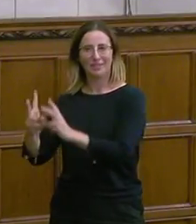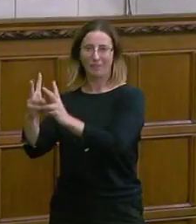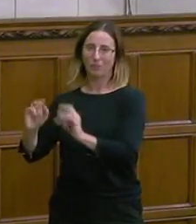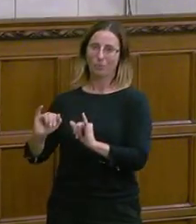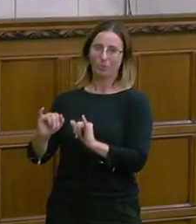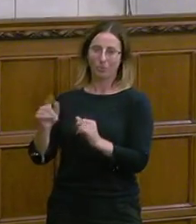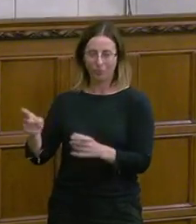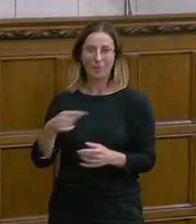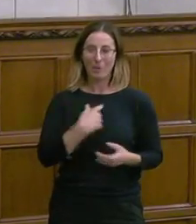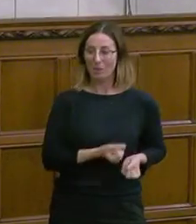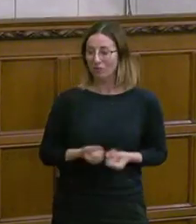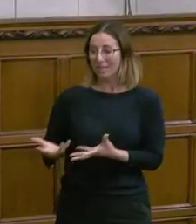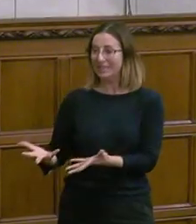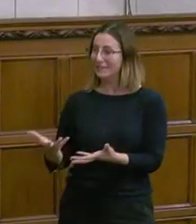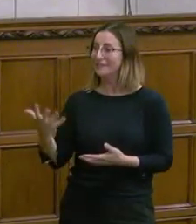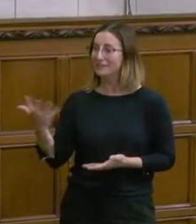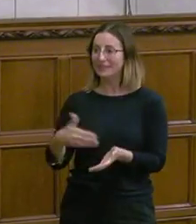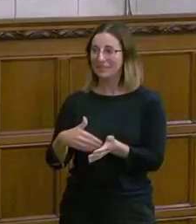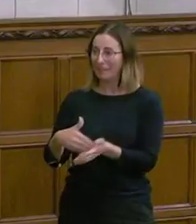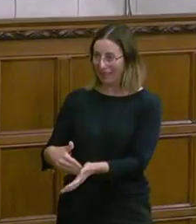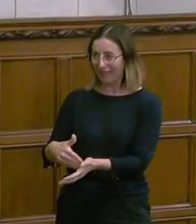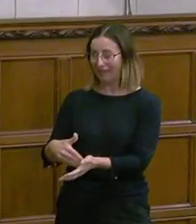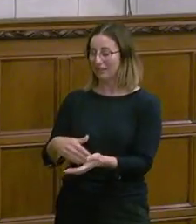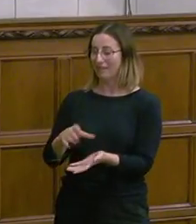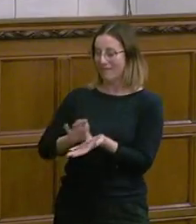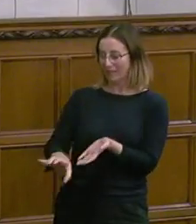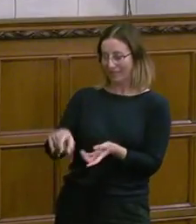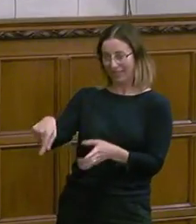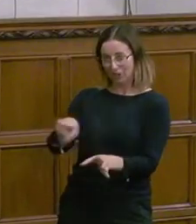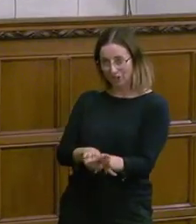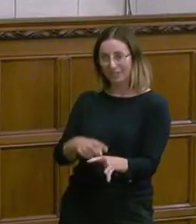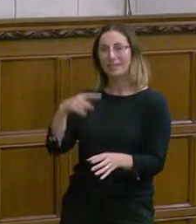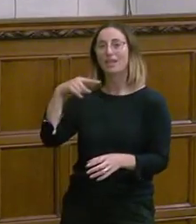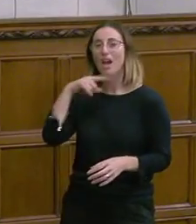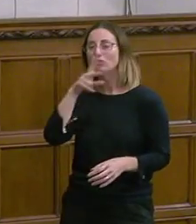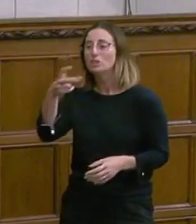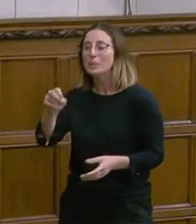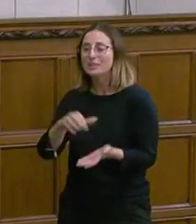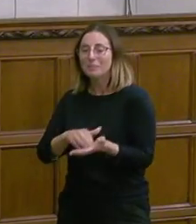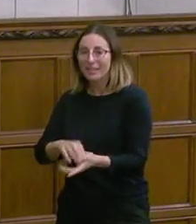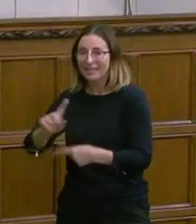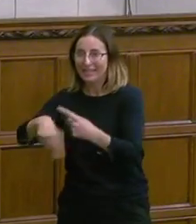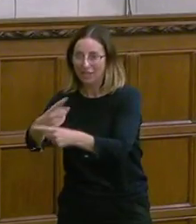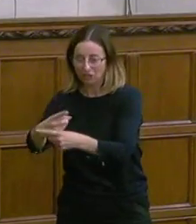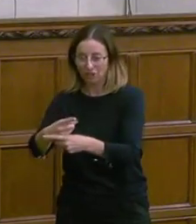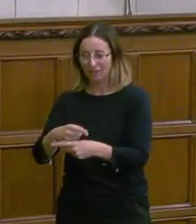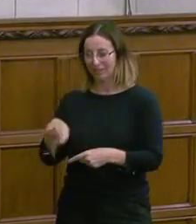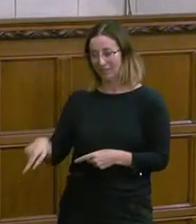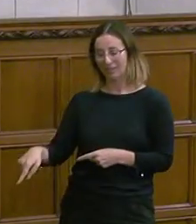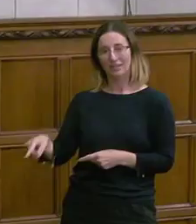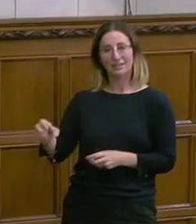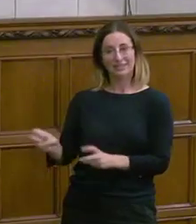funding this year and will provide an additional 120 million next year. In Suffolk, the local authority will receive